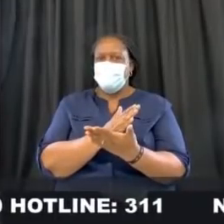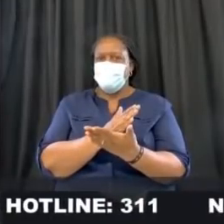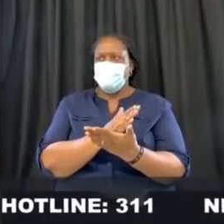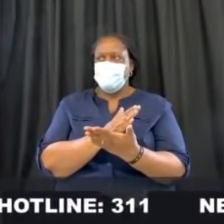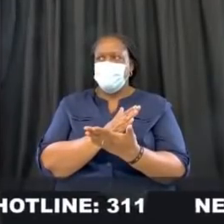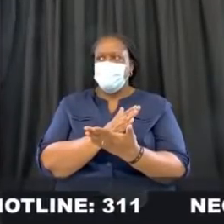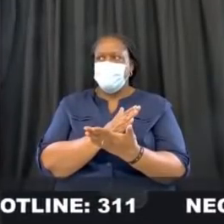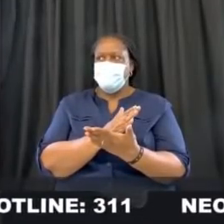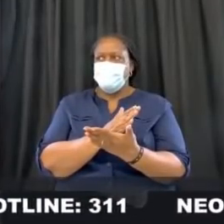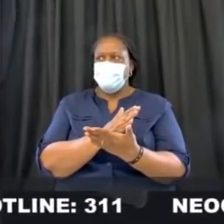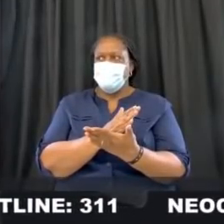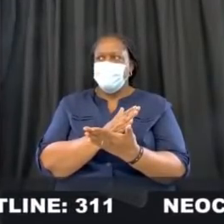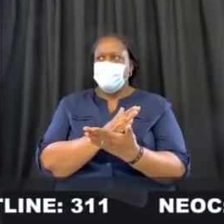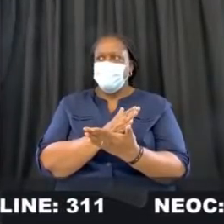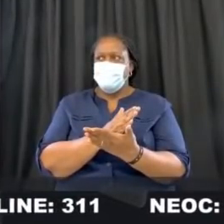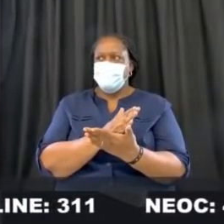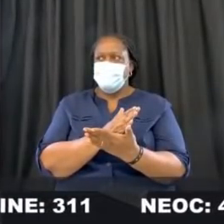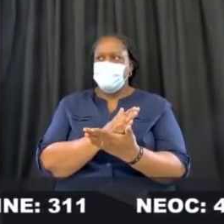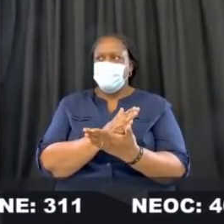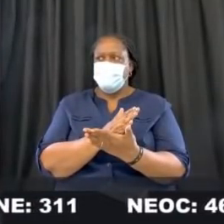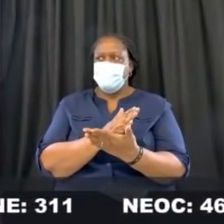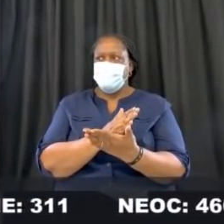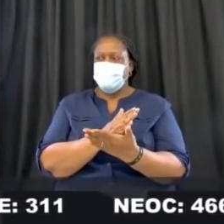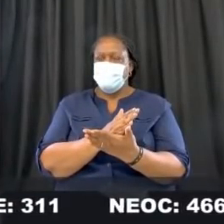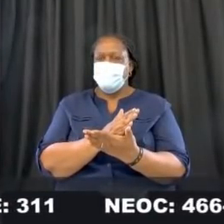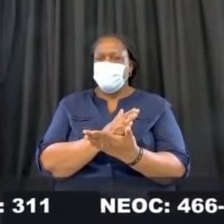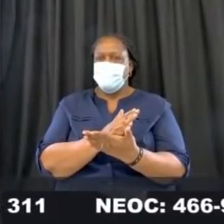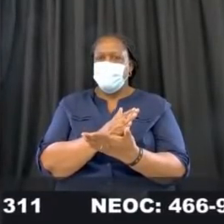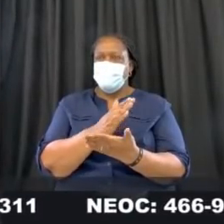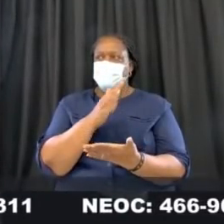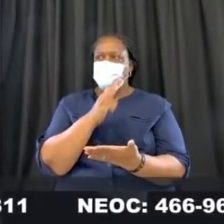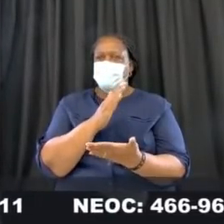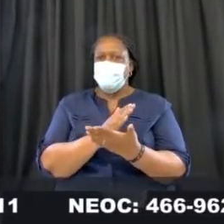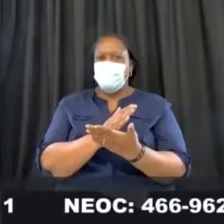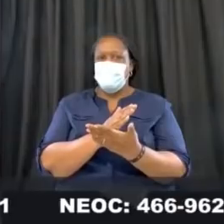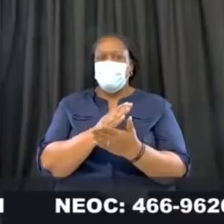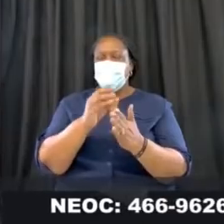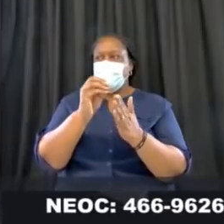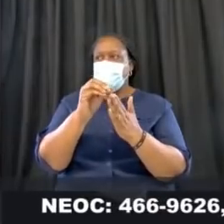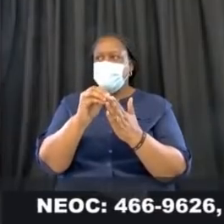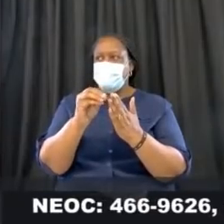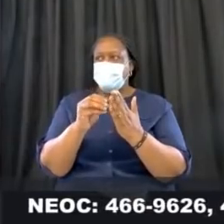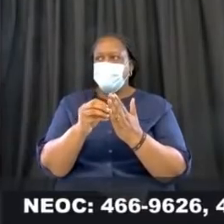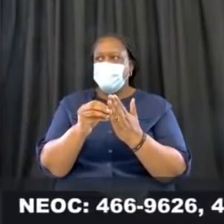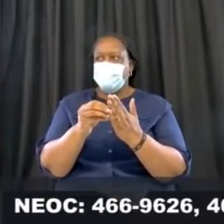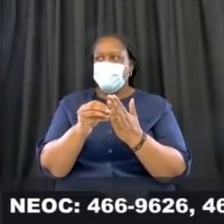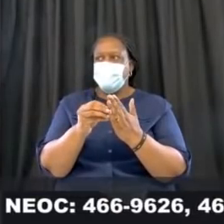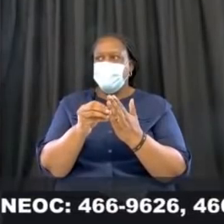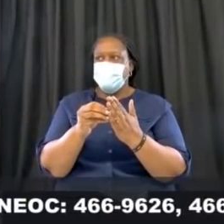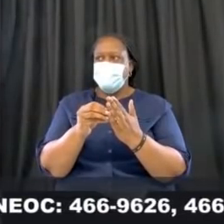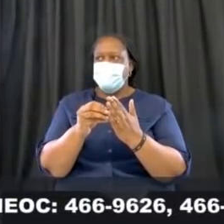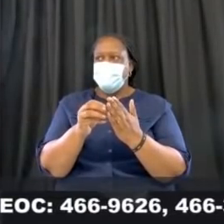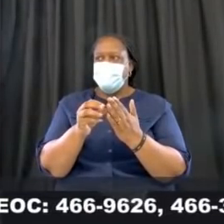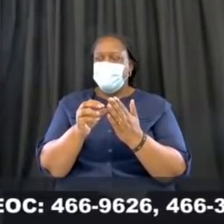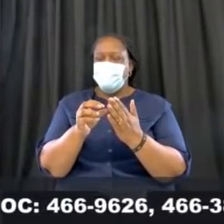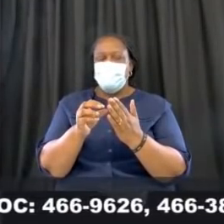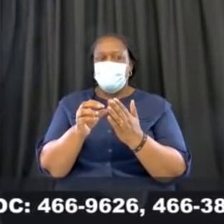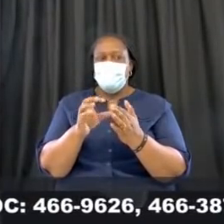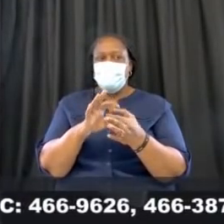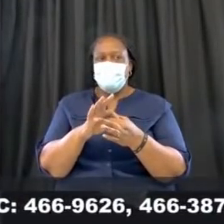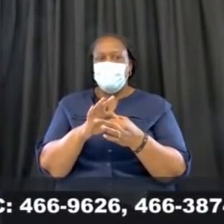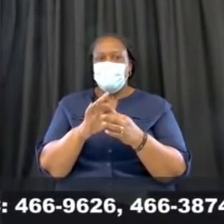CMO. This was based on a post you made on social media over a week